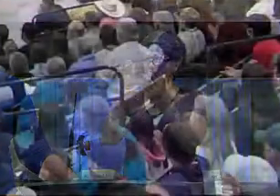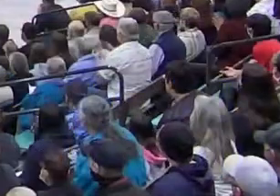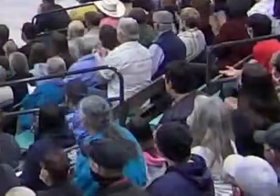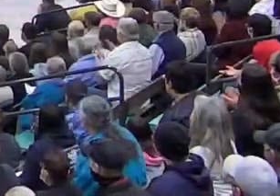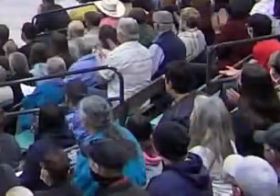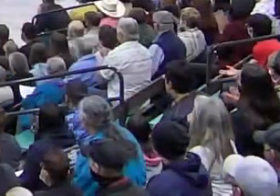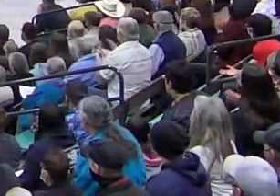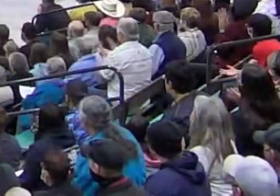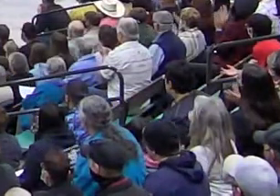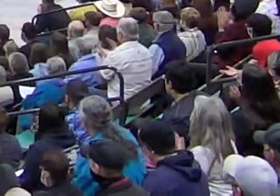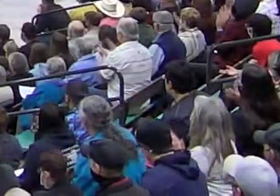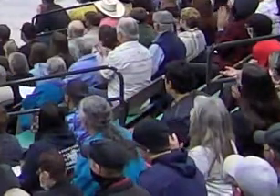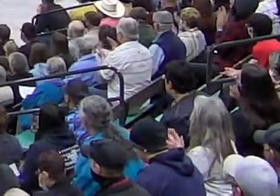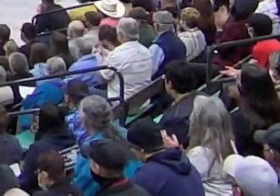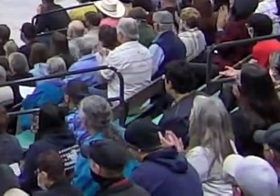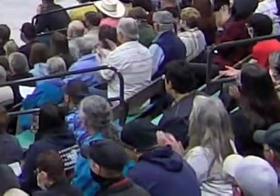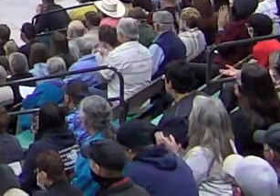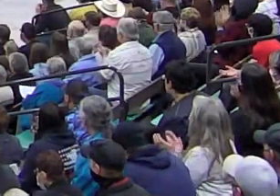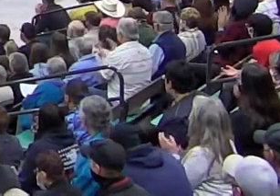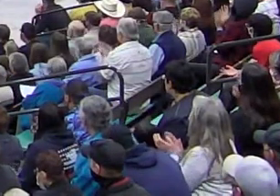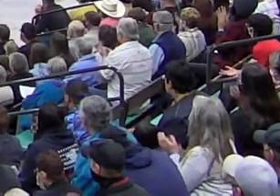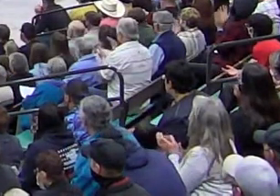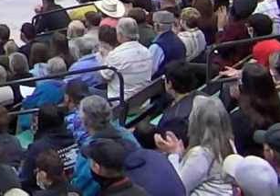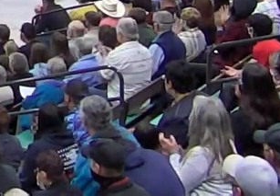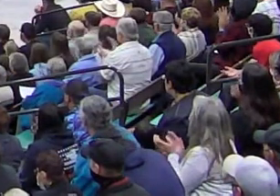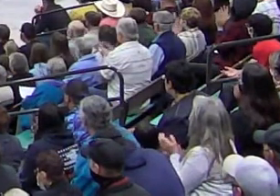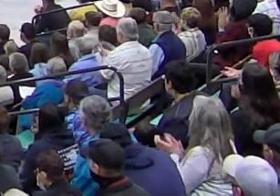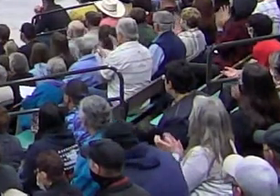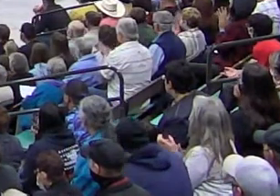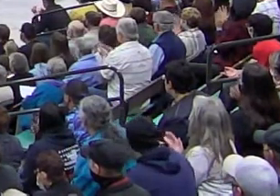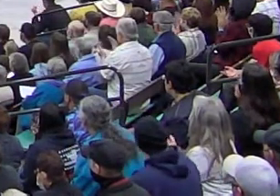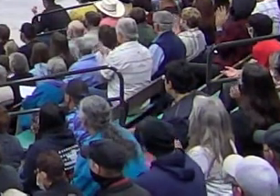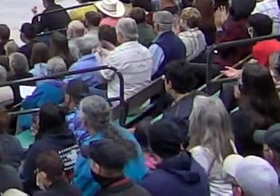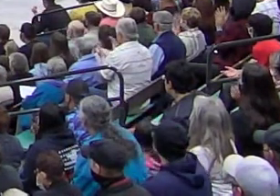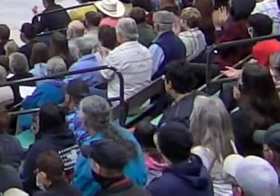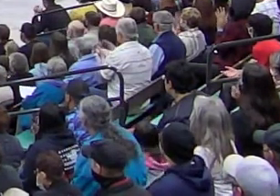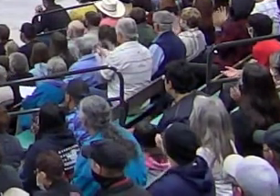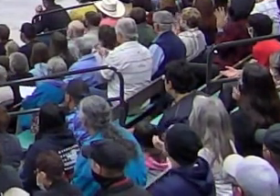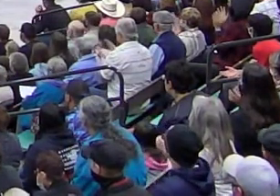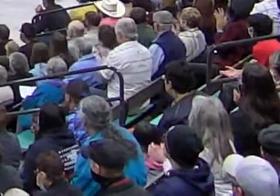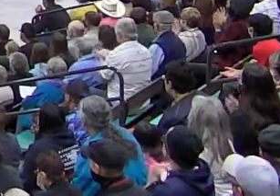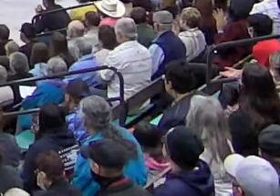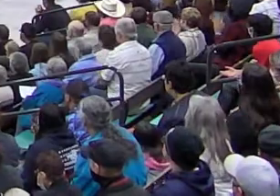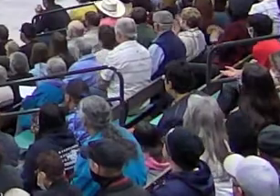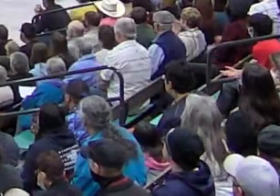their support of and service to Great Falls College MSU.